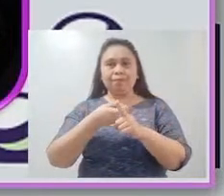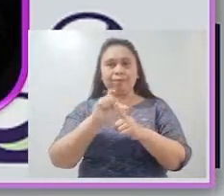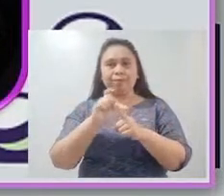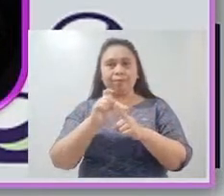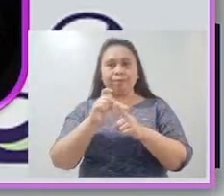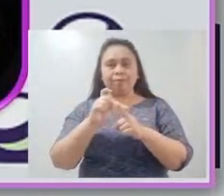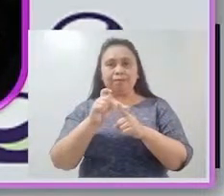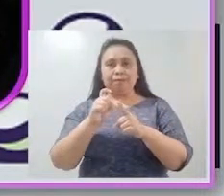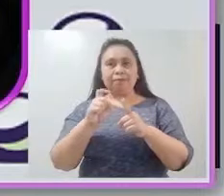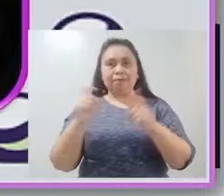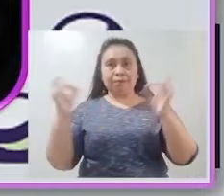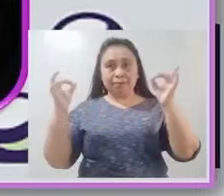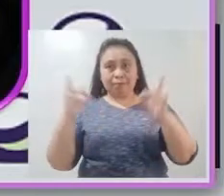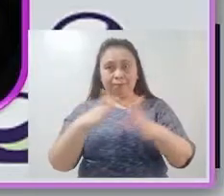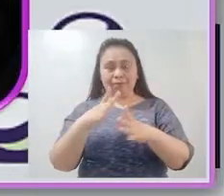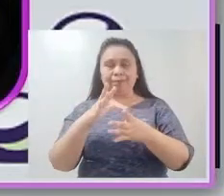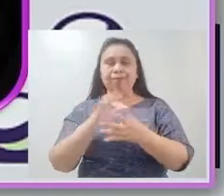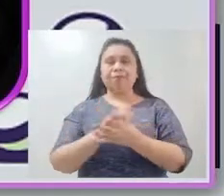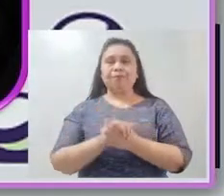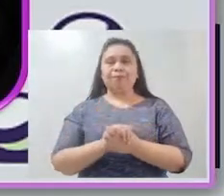entanglement or potential capture.